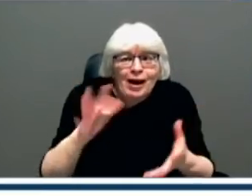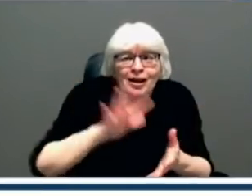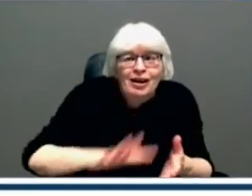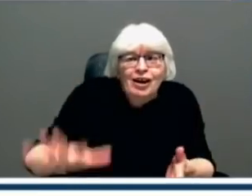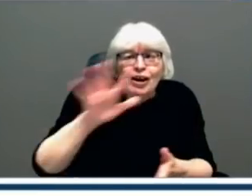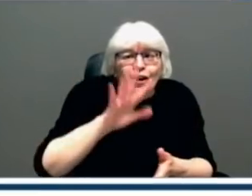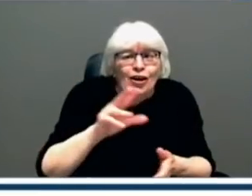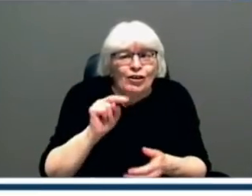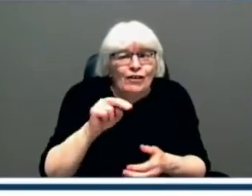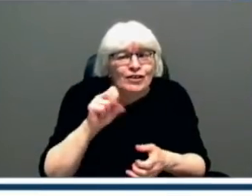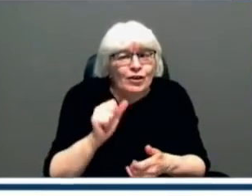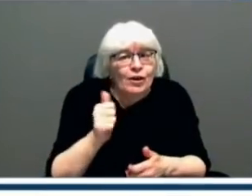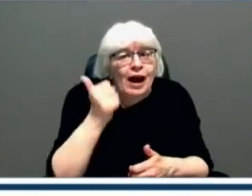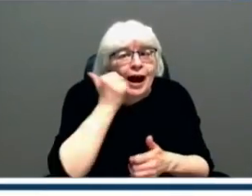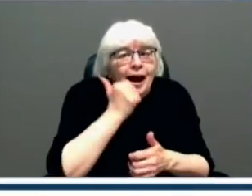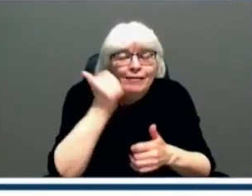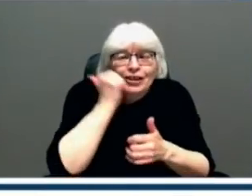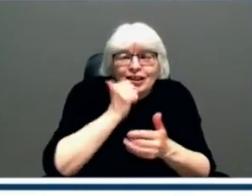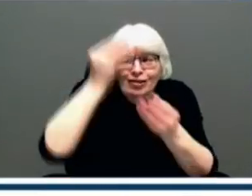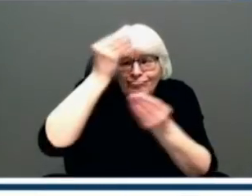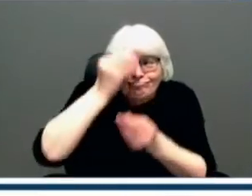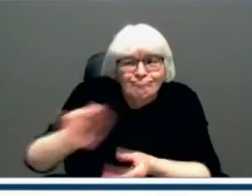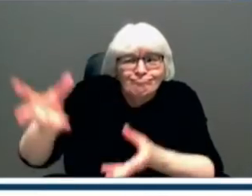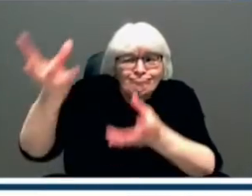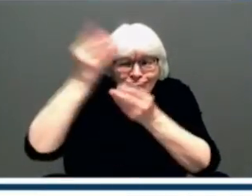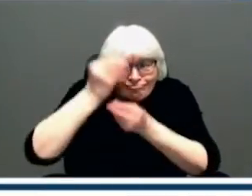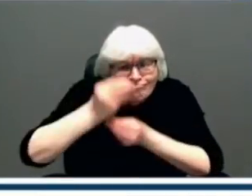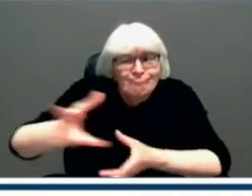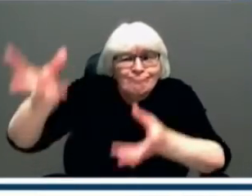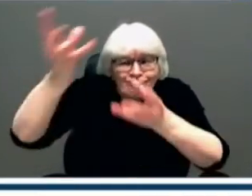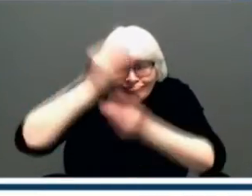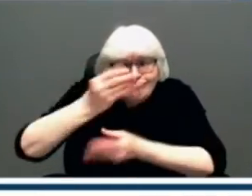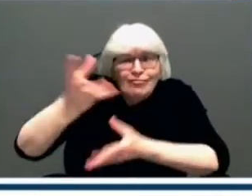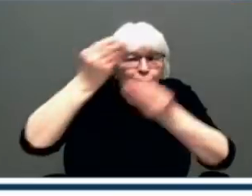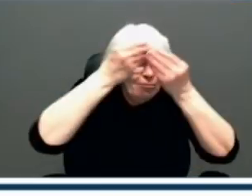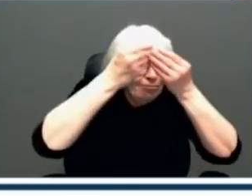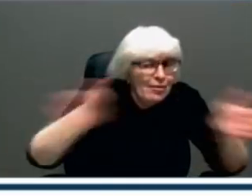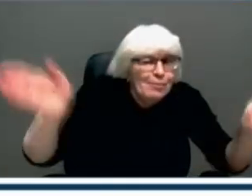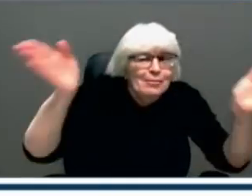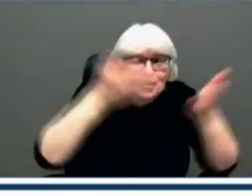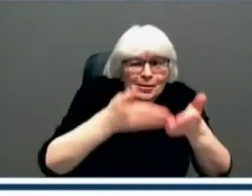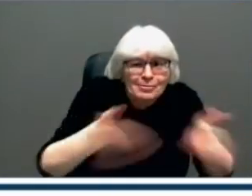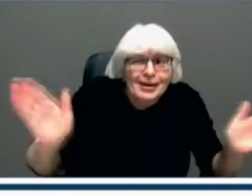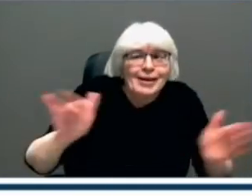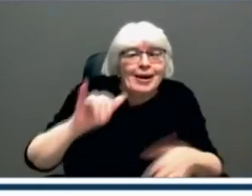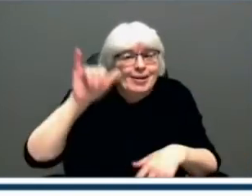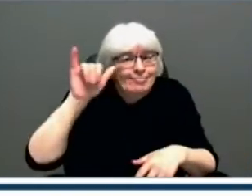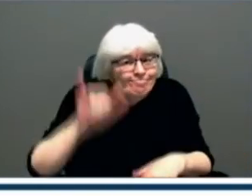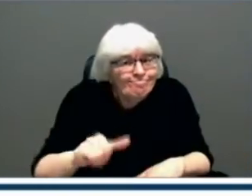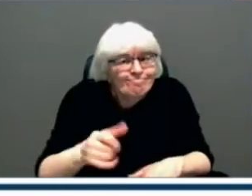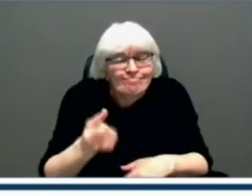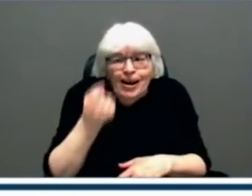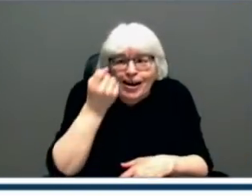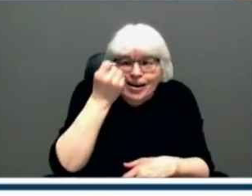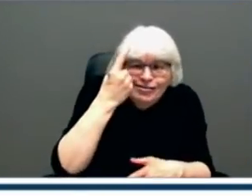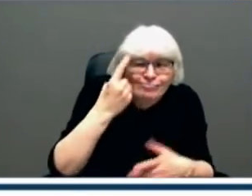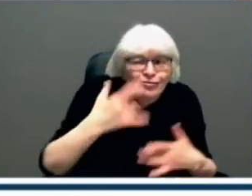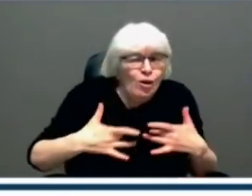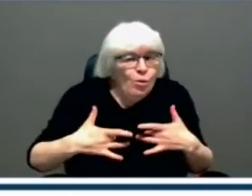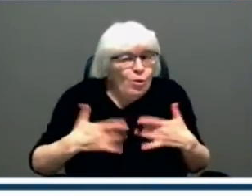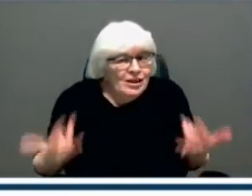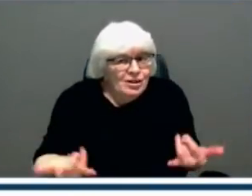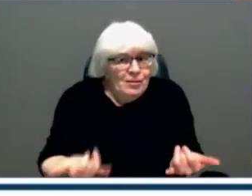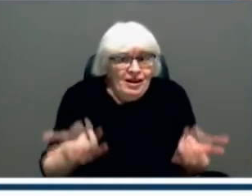day as a way to help everyone better understand what was happening. During the transition phase of the pandemic, our goals